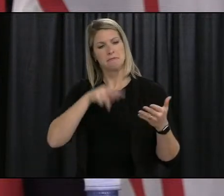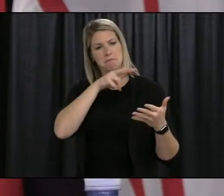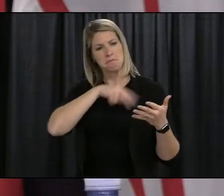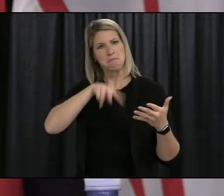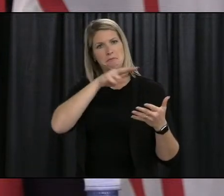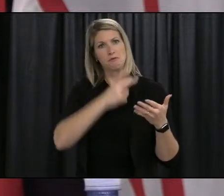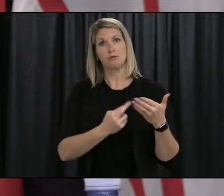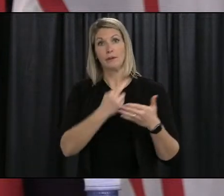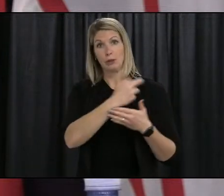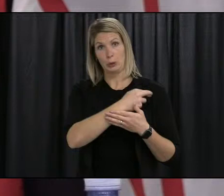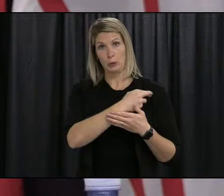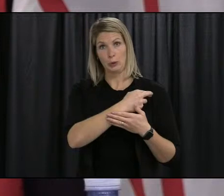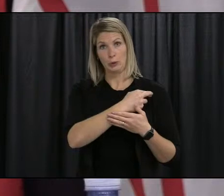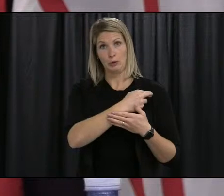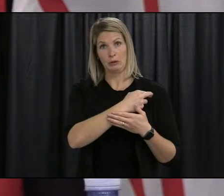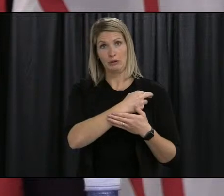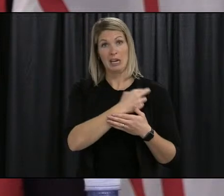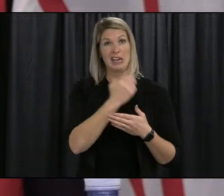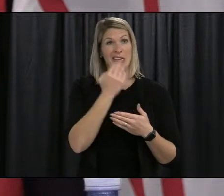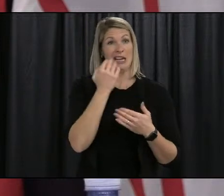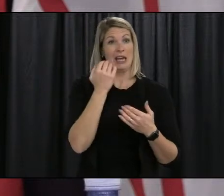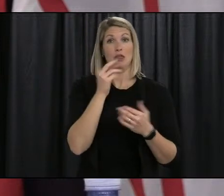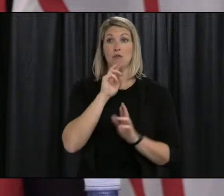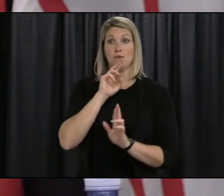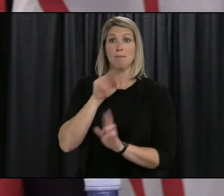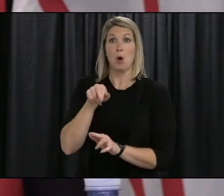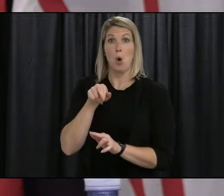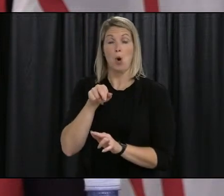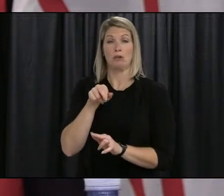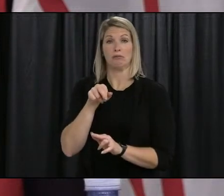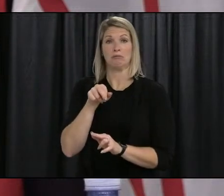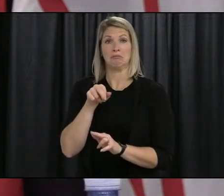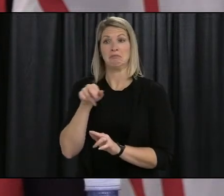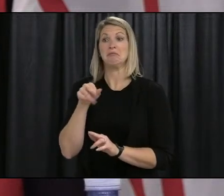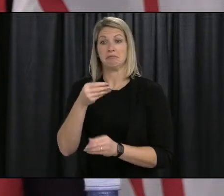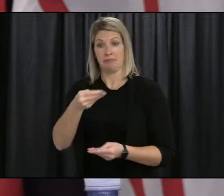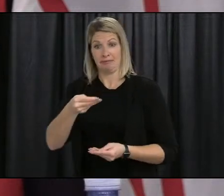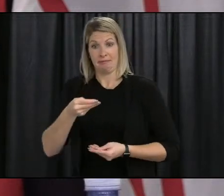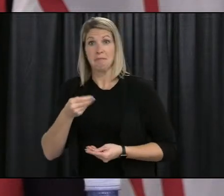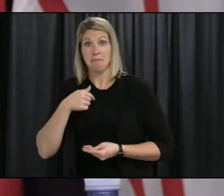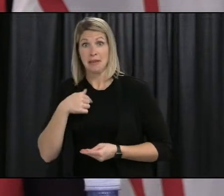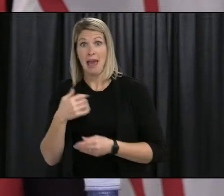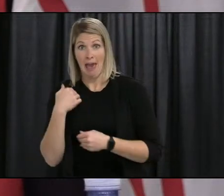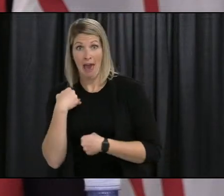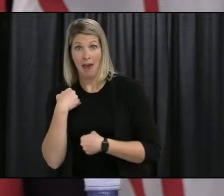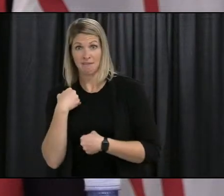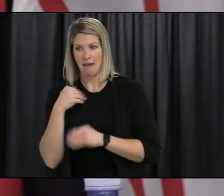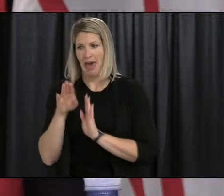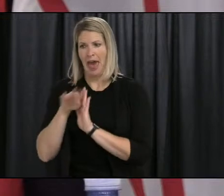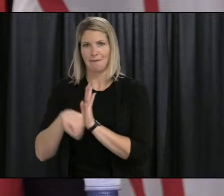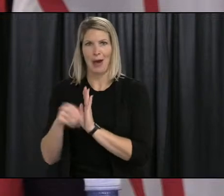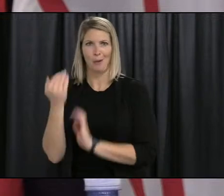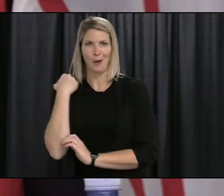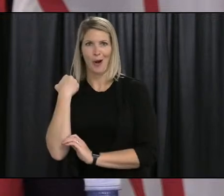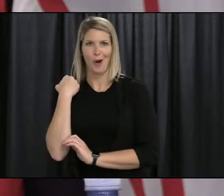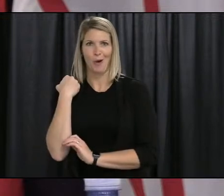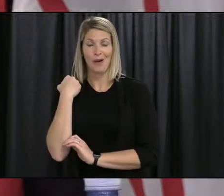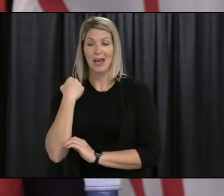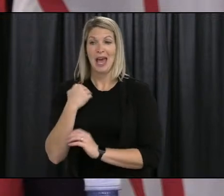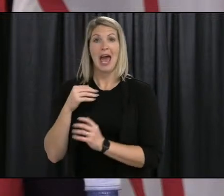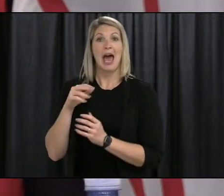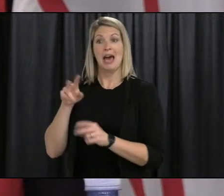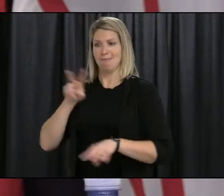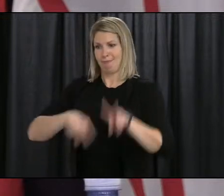was unfortunately only delivered to my department literally half an hour ago. The analysis is